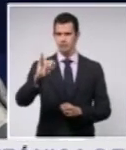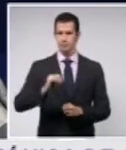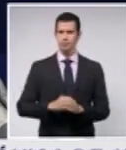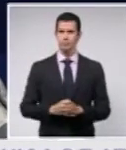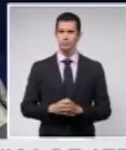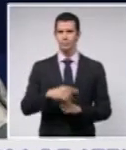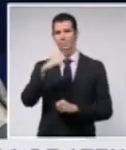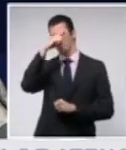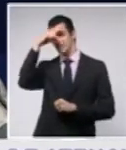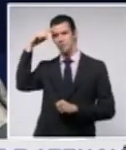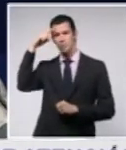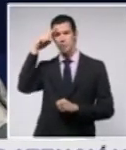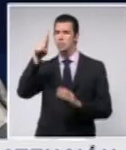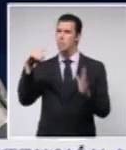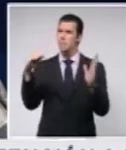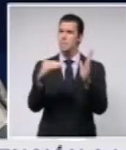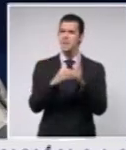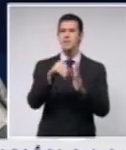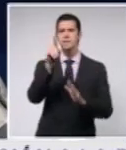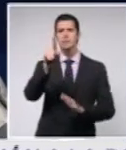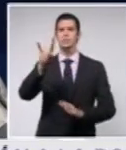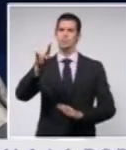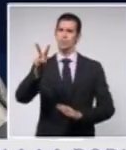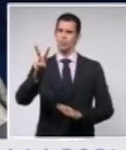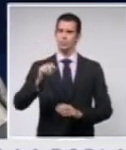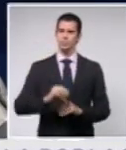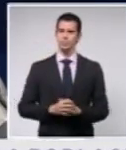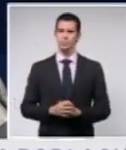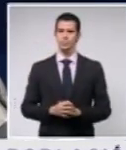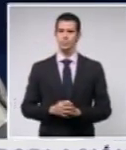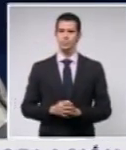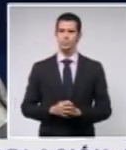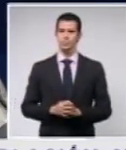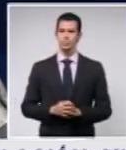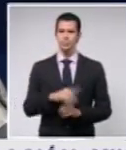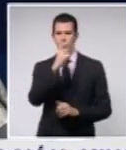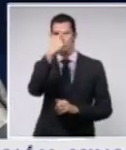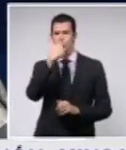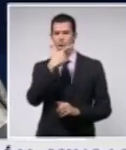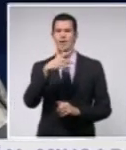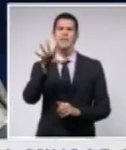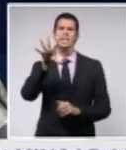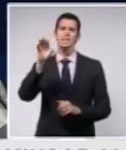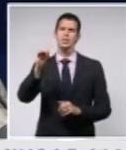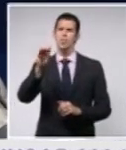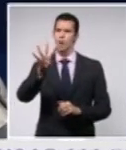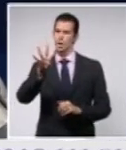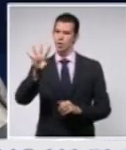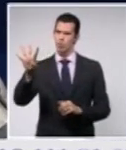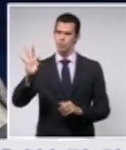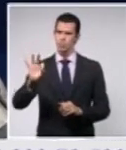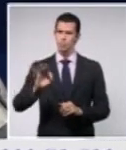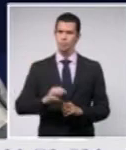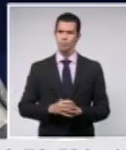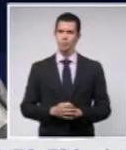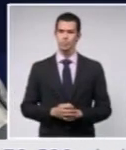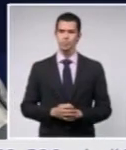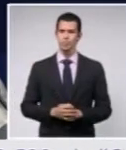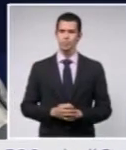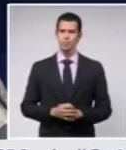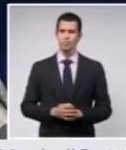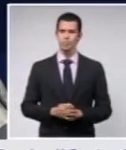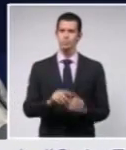262, Cienfuegos, 120, Villa Clara, 106,